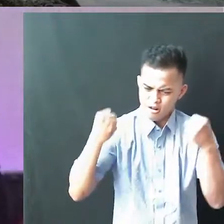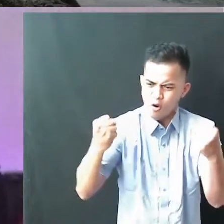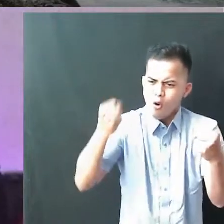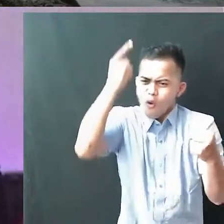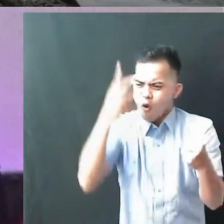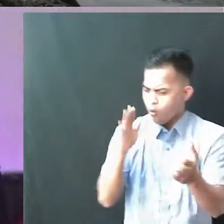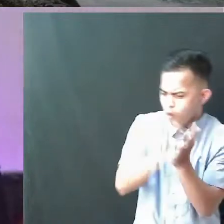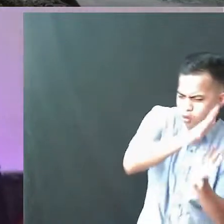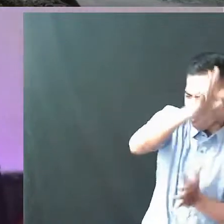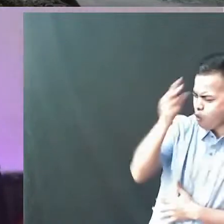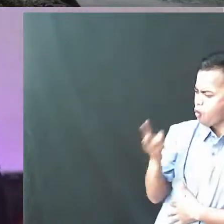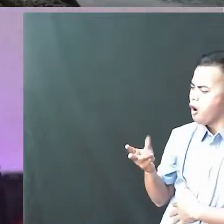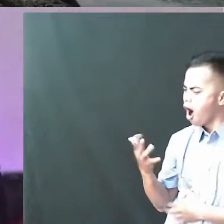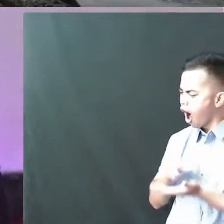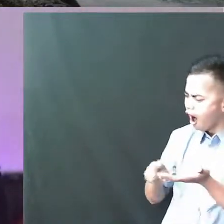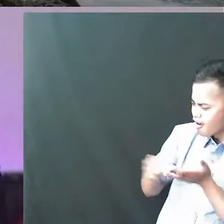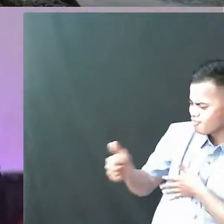glorified